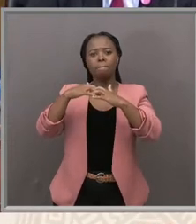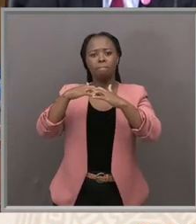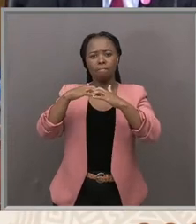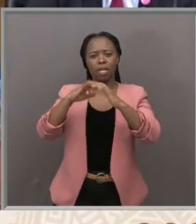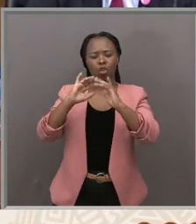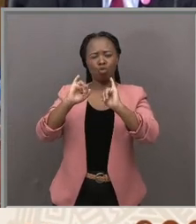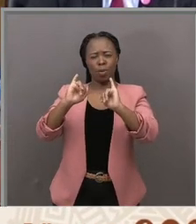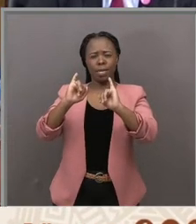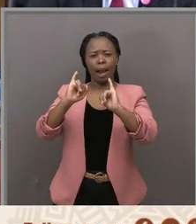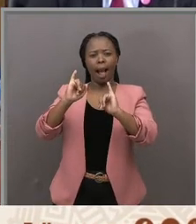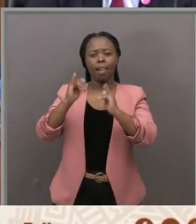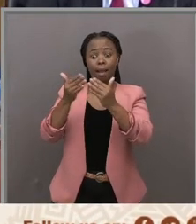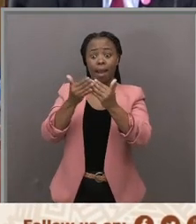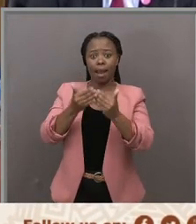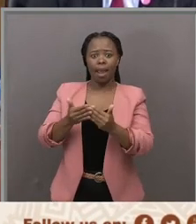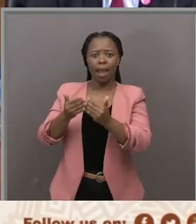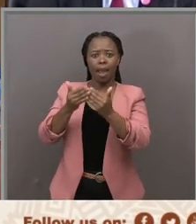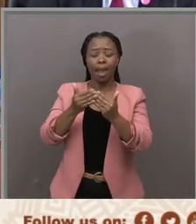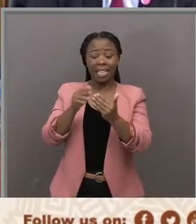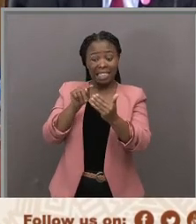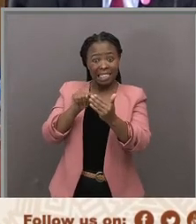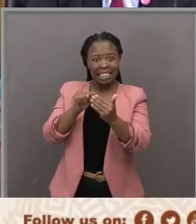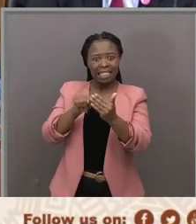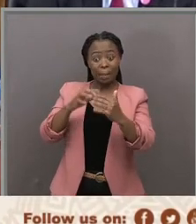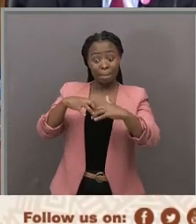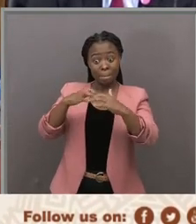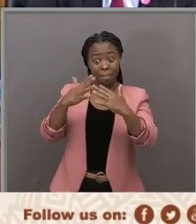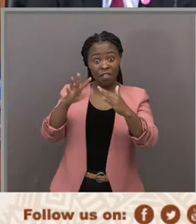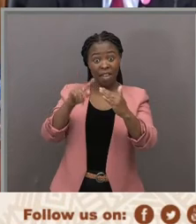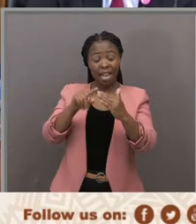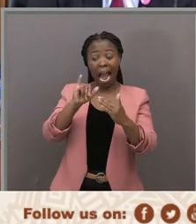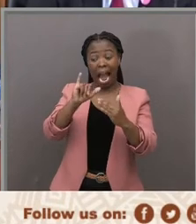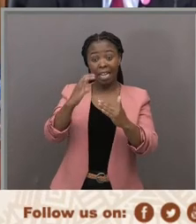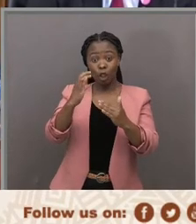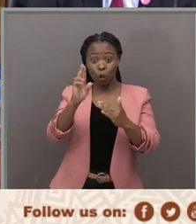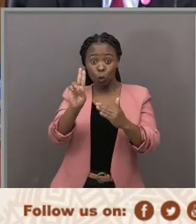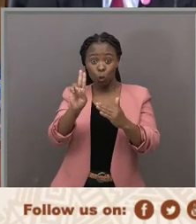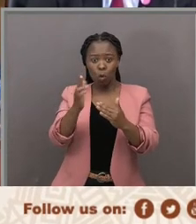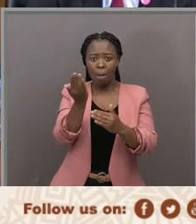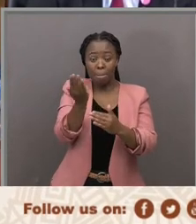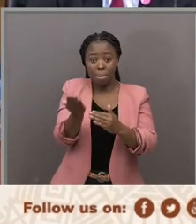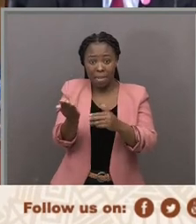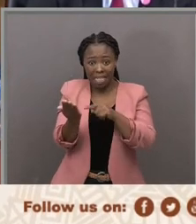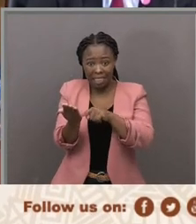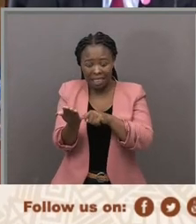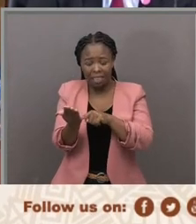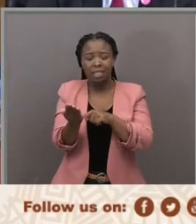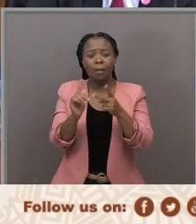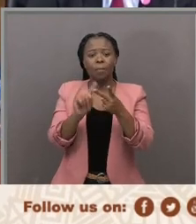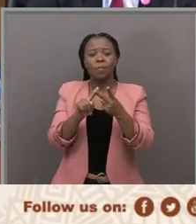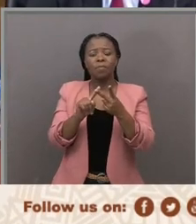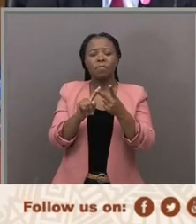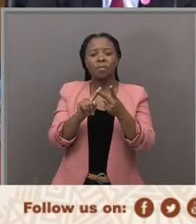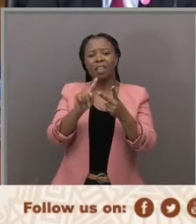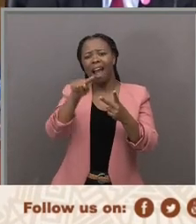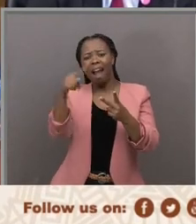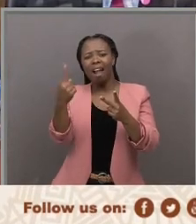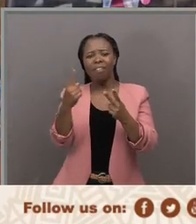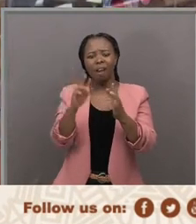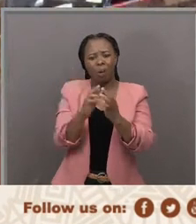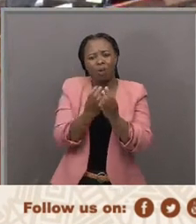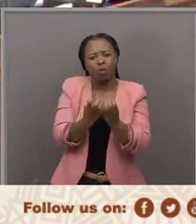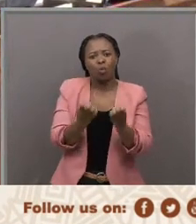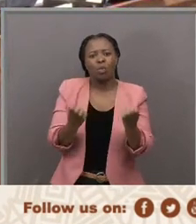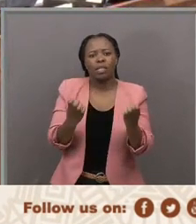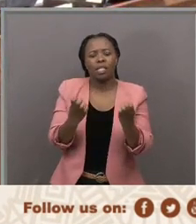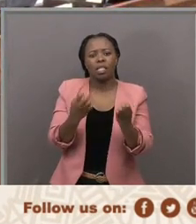that will, for the next 20 years, that's ICU beds, and other critical care